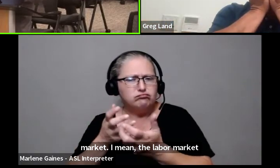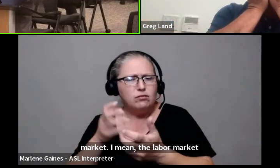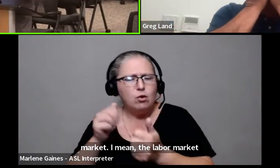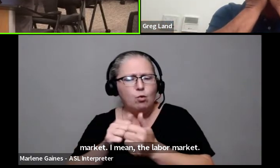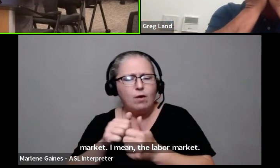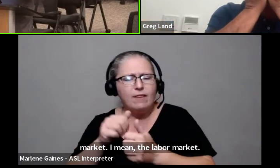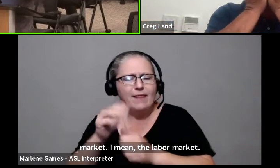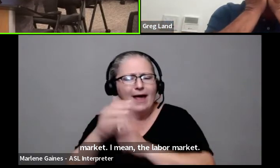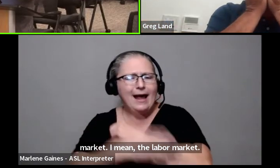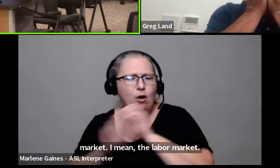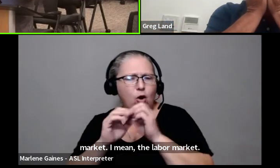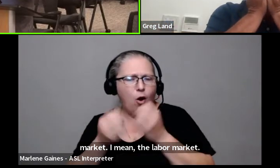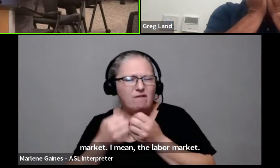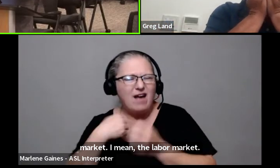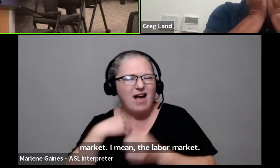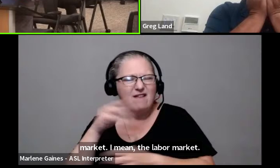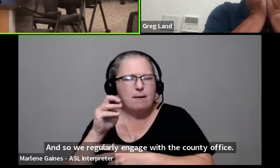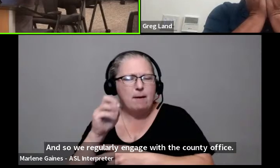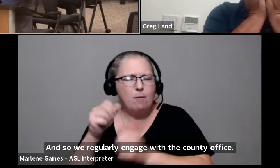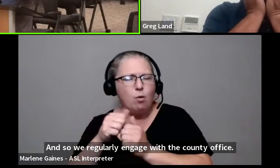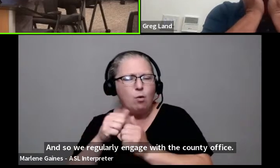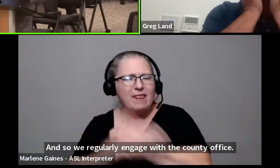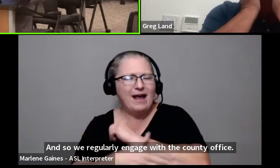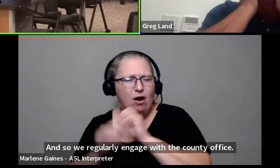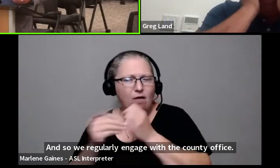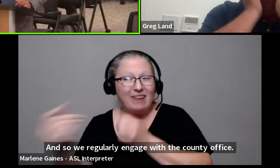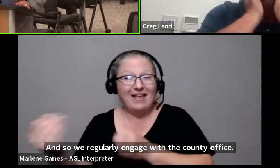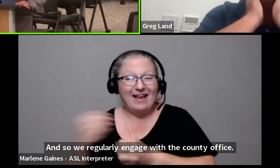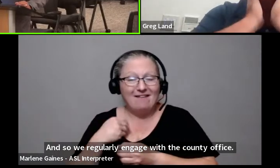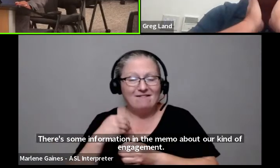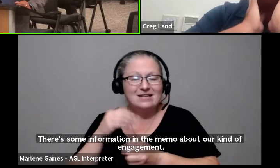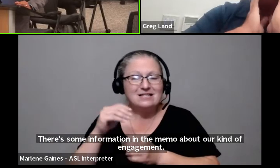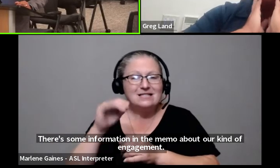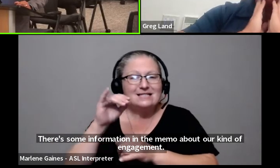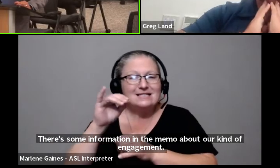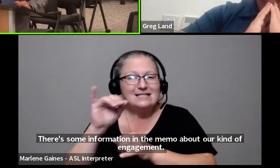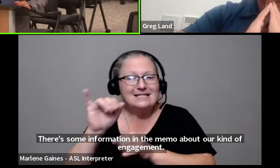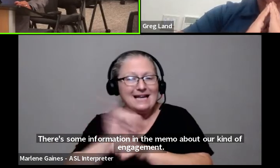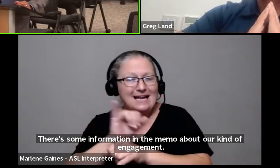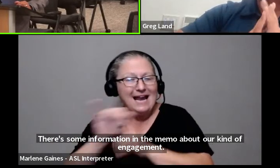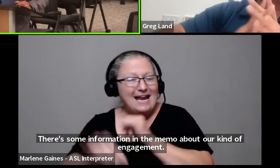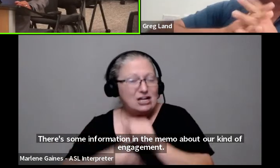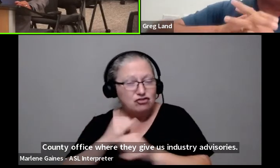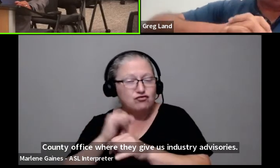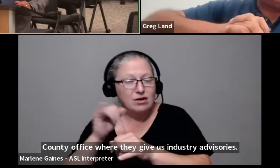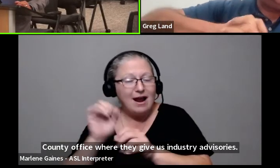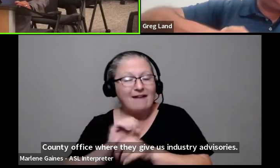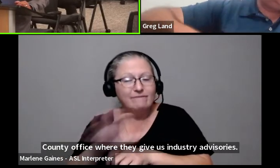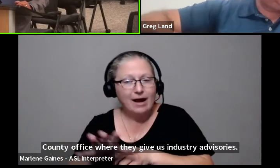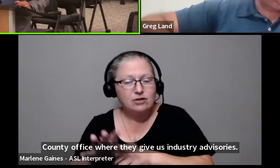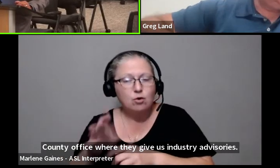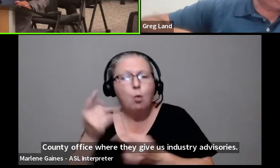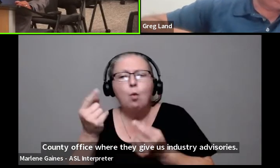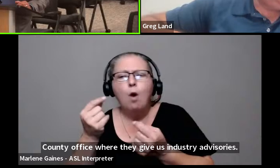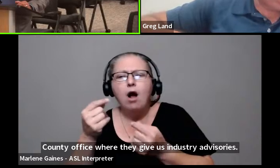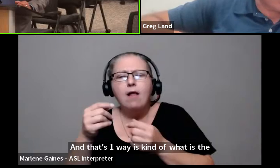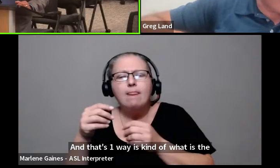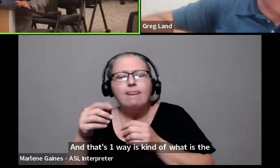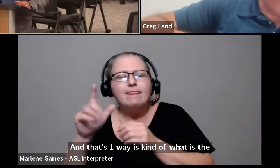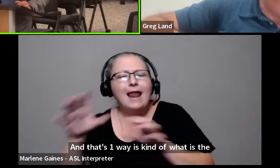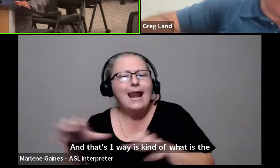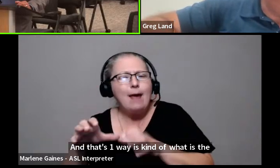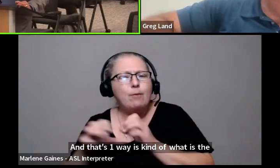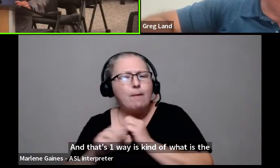the memo about our kind of engage with the county office. They give us industry advisories. And that's one way, is kind of what is the labor market? The challenge is that the labor